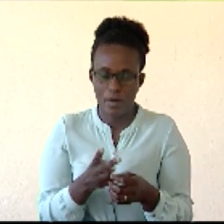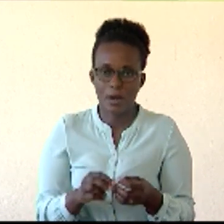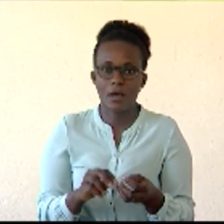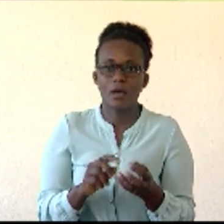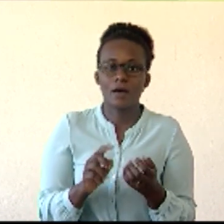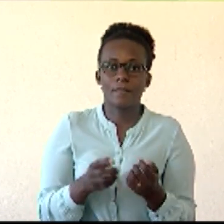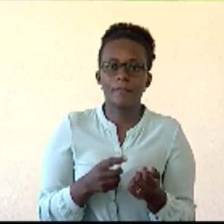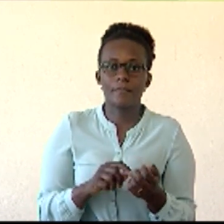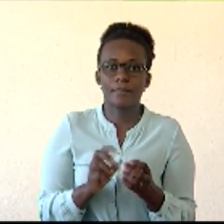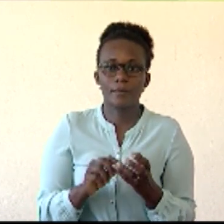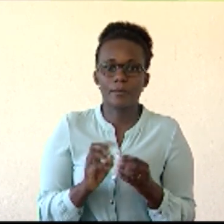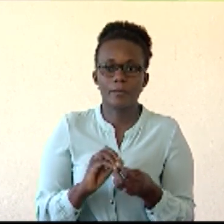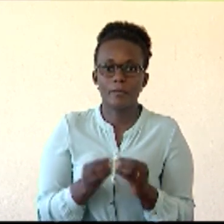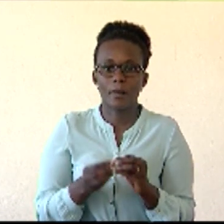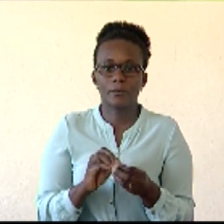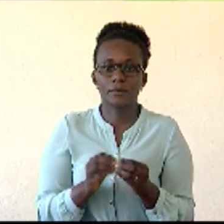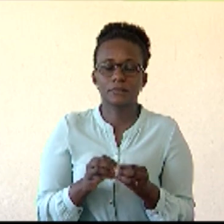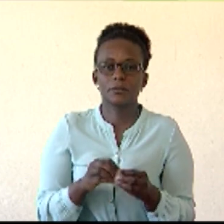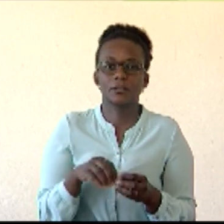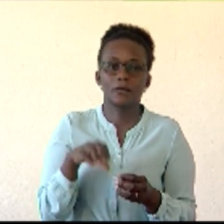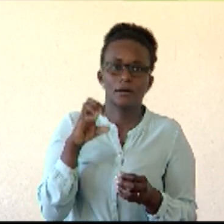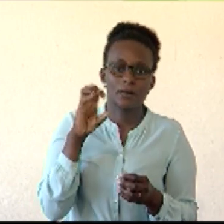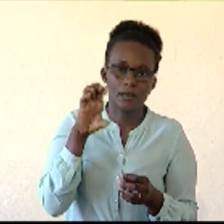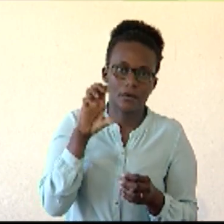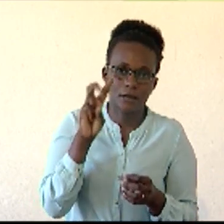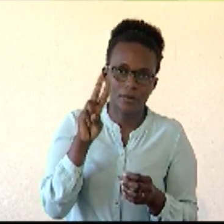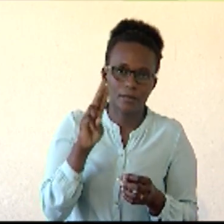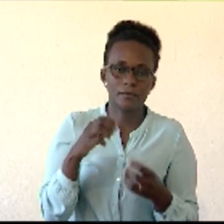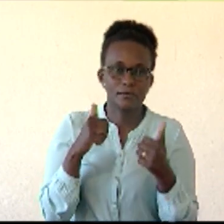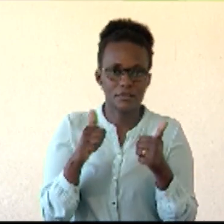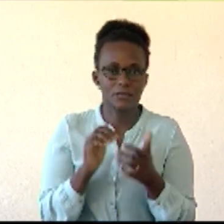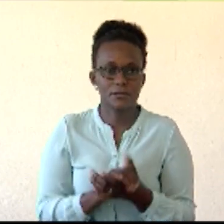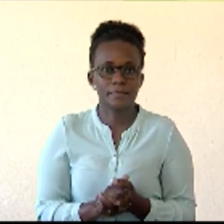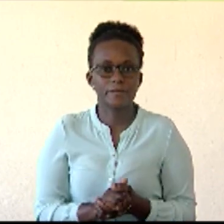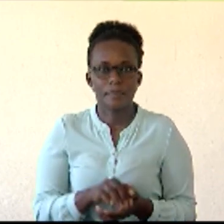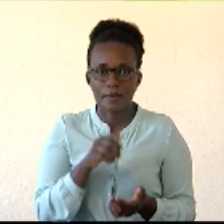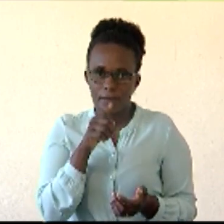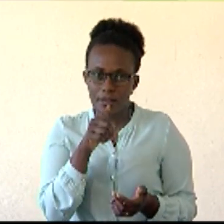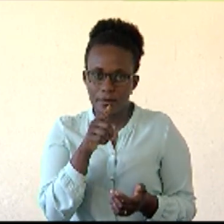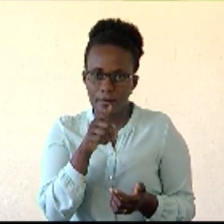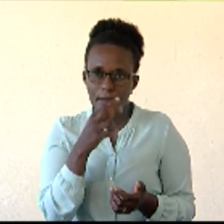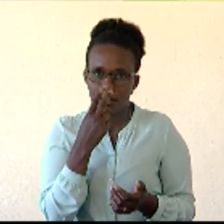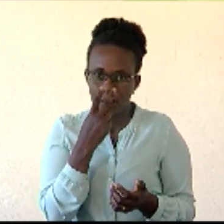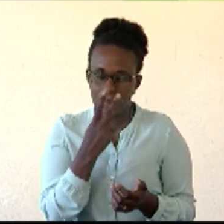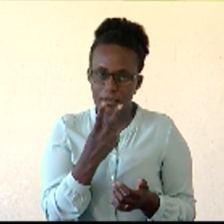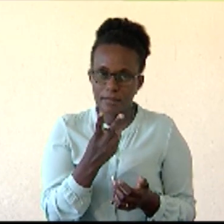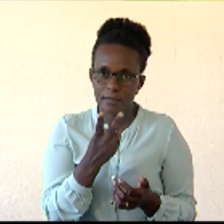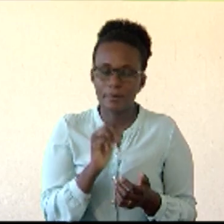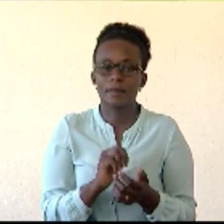place? How does purification take place? This is the purification of copper. So these are the key